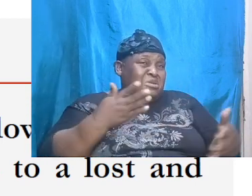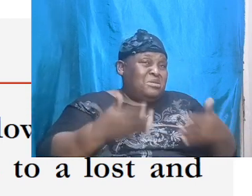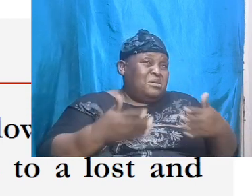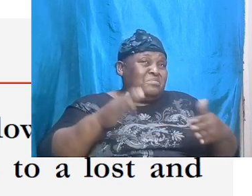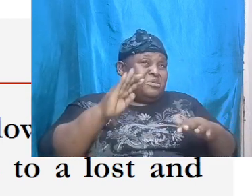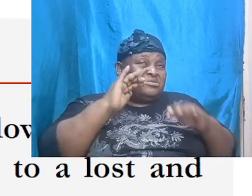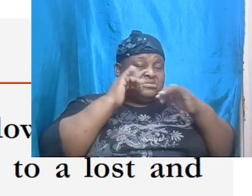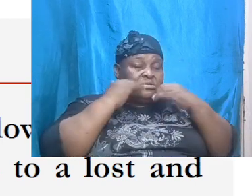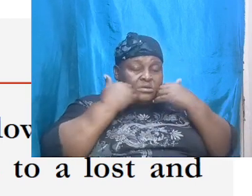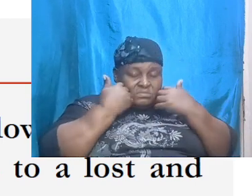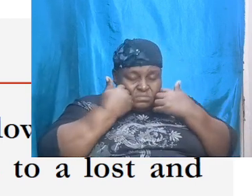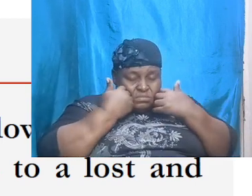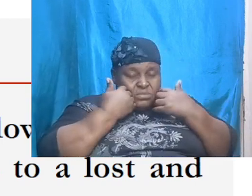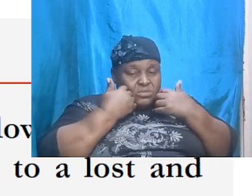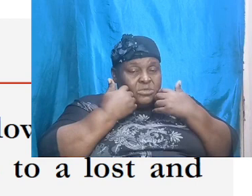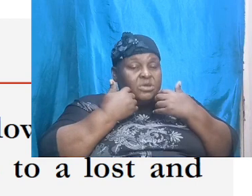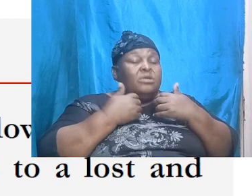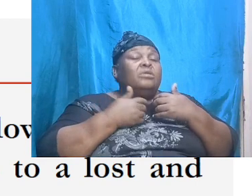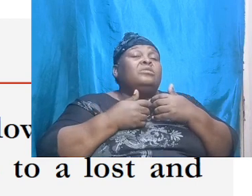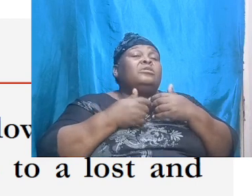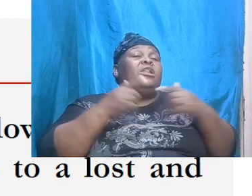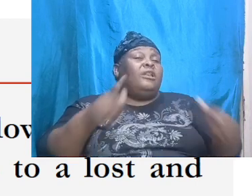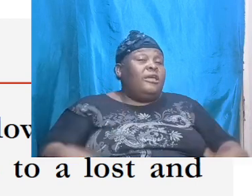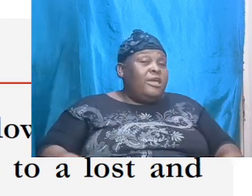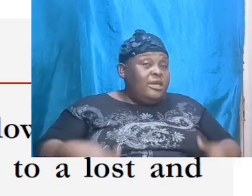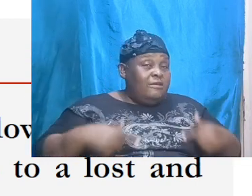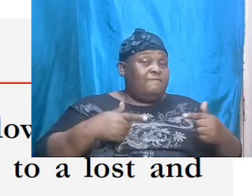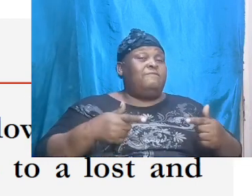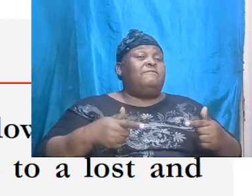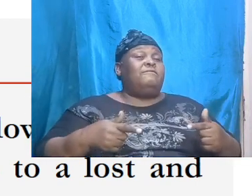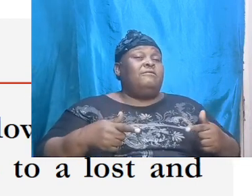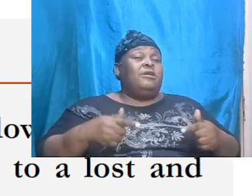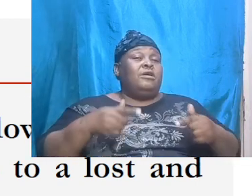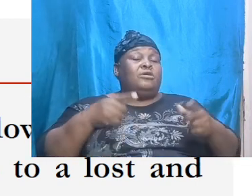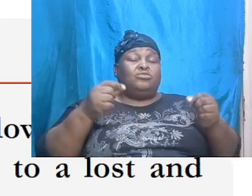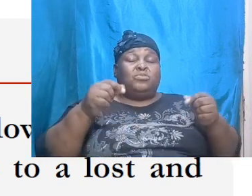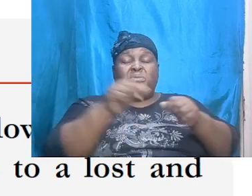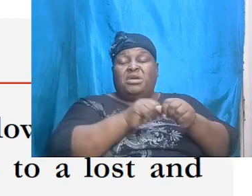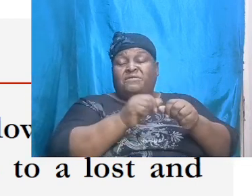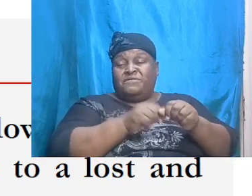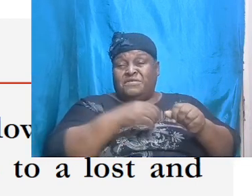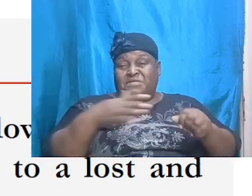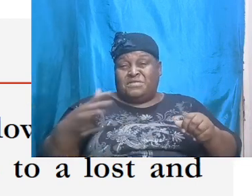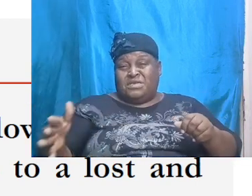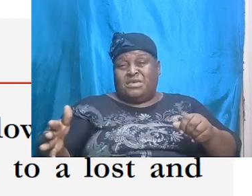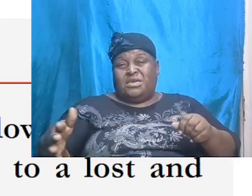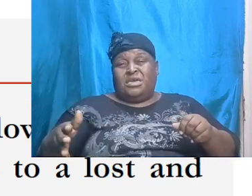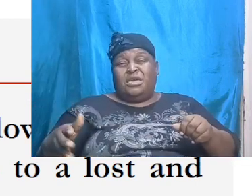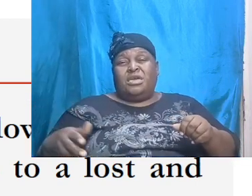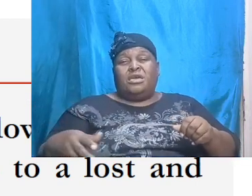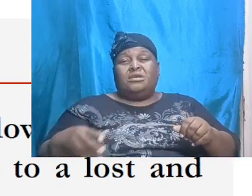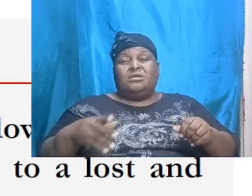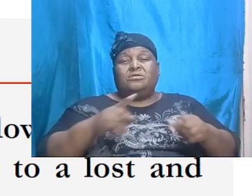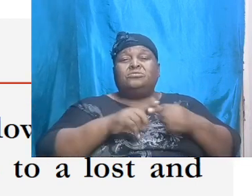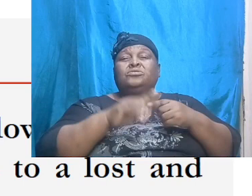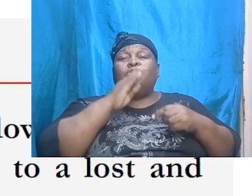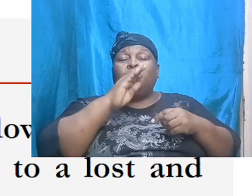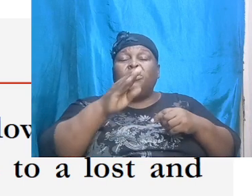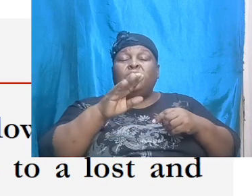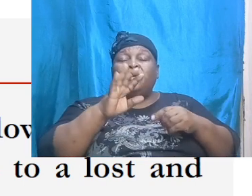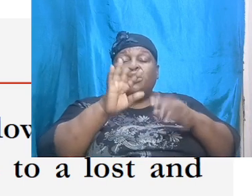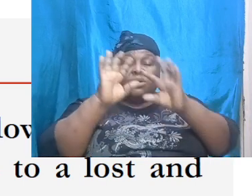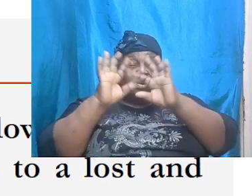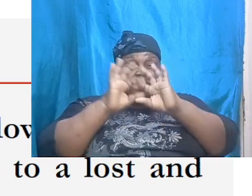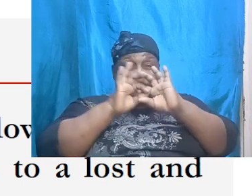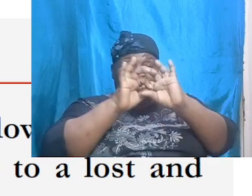least, strive for unity. And thoroughly do everything we can to promote it. In other words, let unity be the thing that we talk about. Let that be the first thing